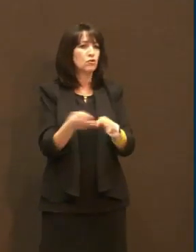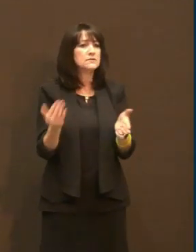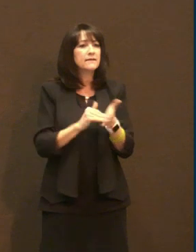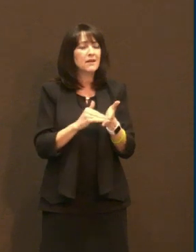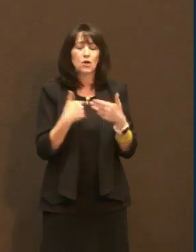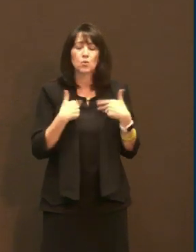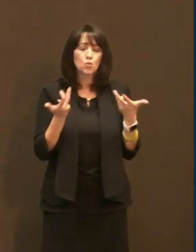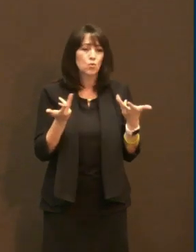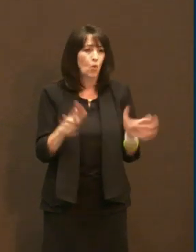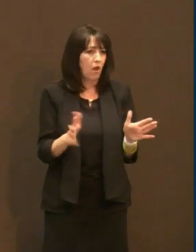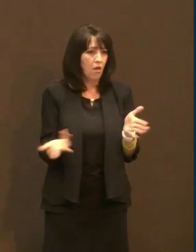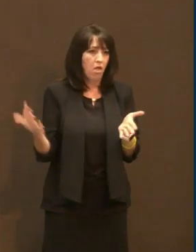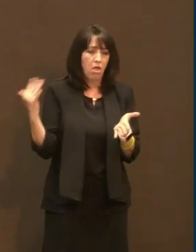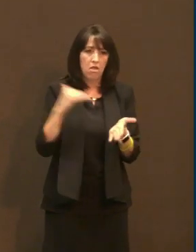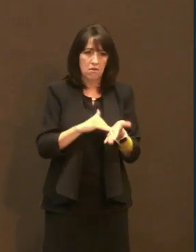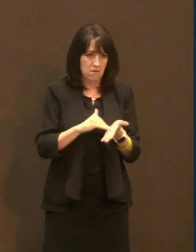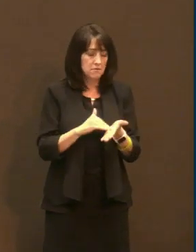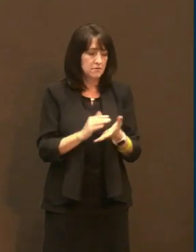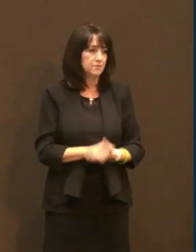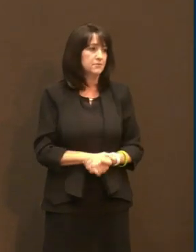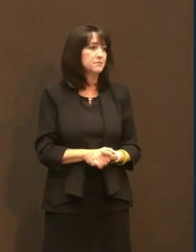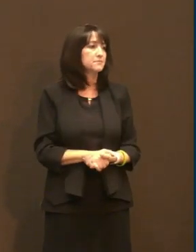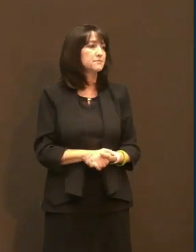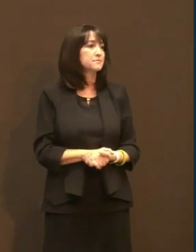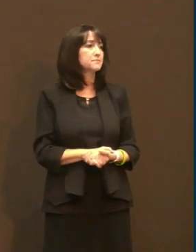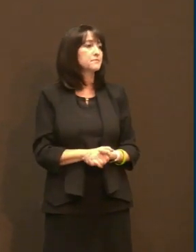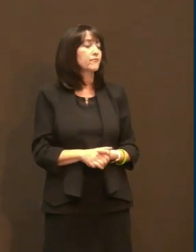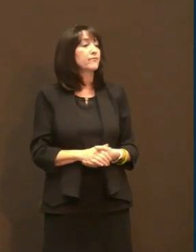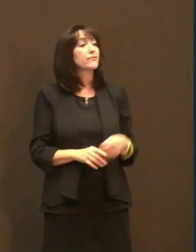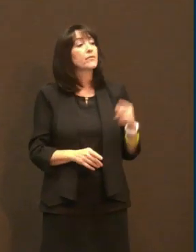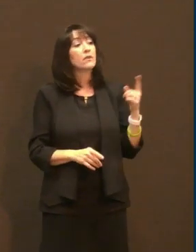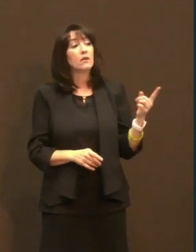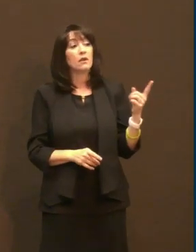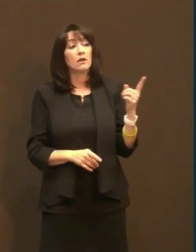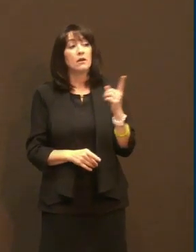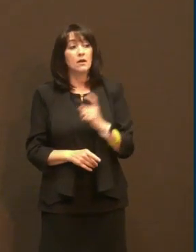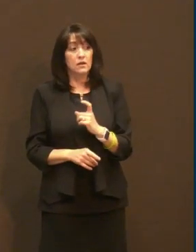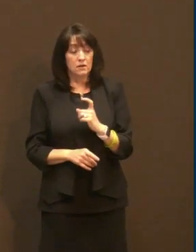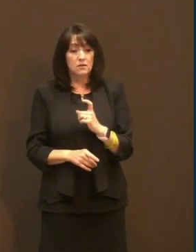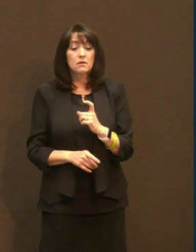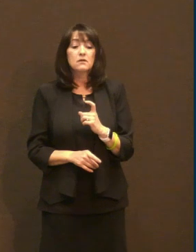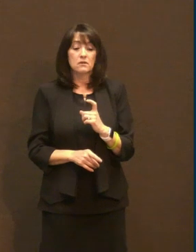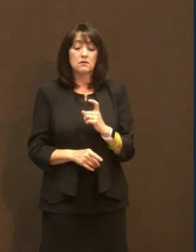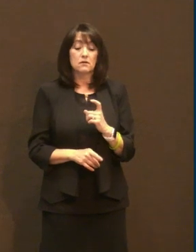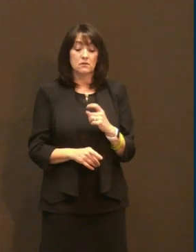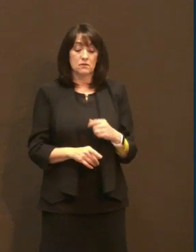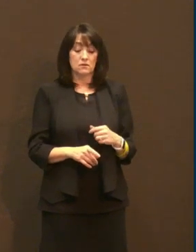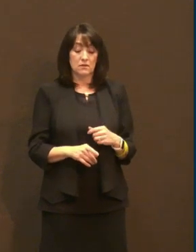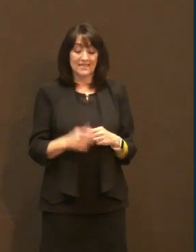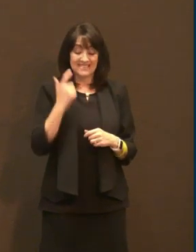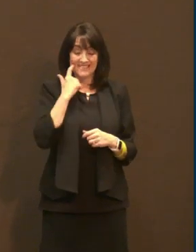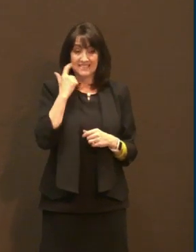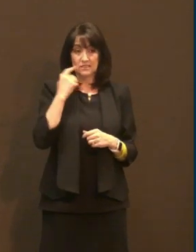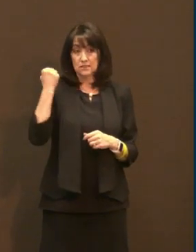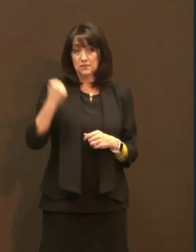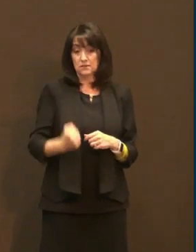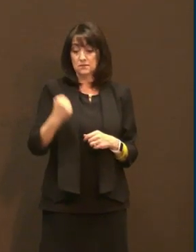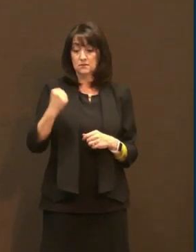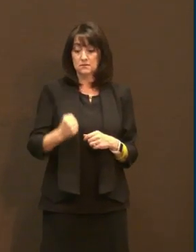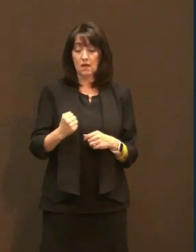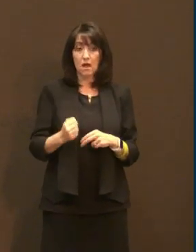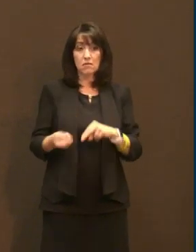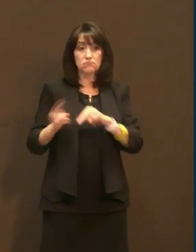The next question is from the Delaware Public Media. Given the increased testing that has happened over the past week in Sussex County, specifically centered